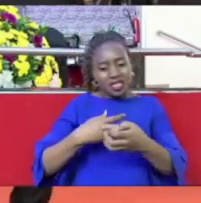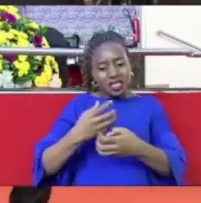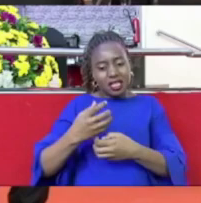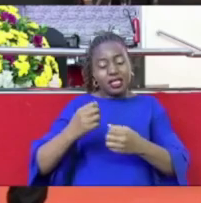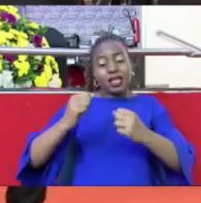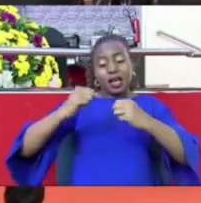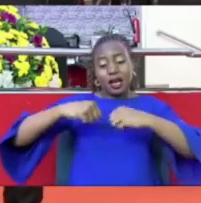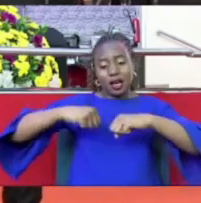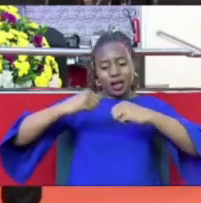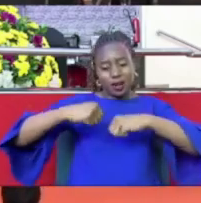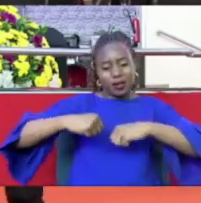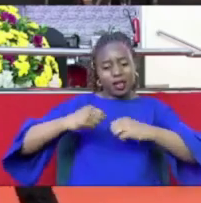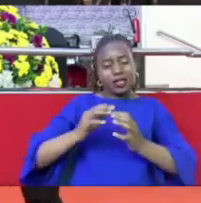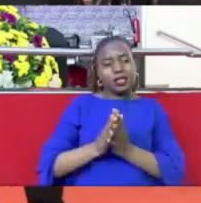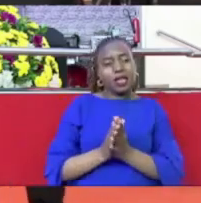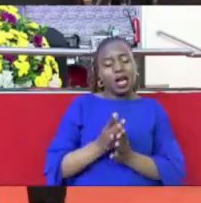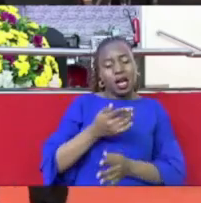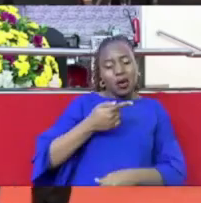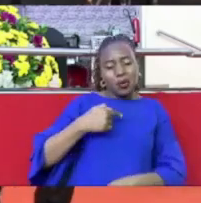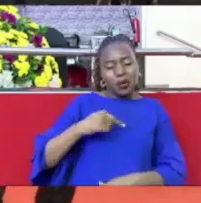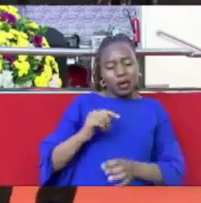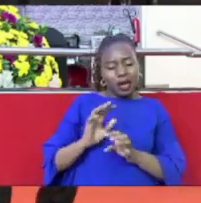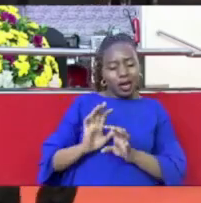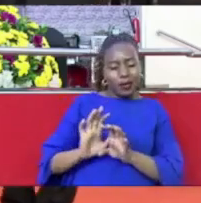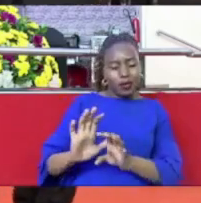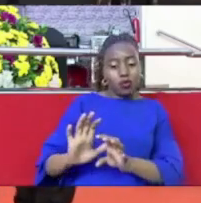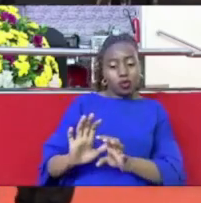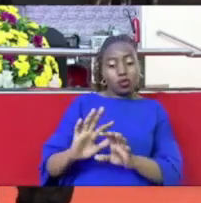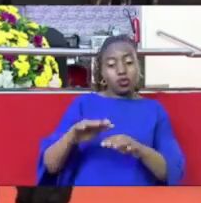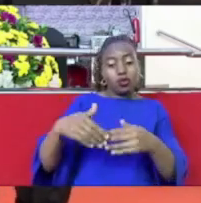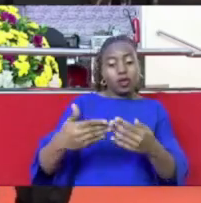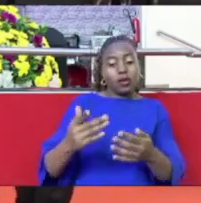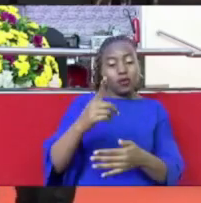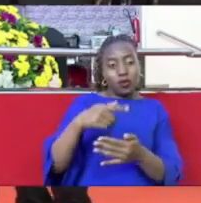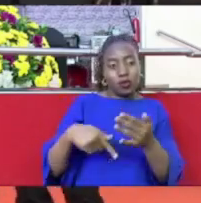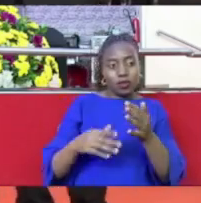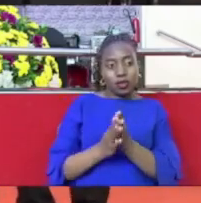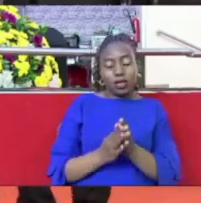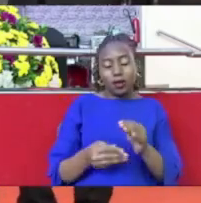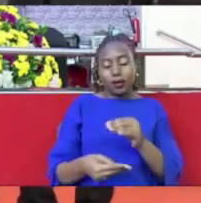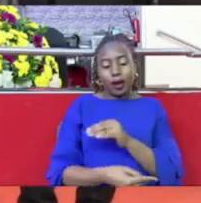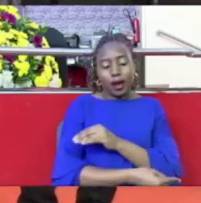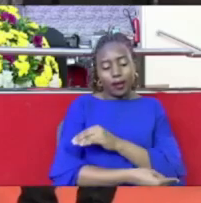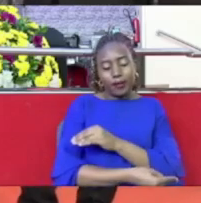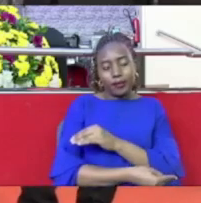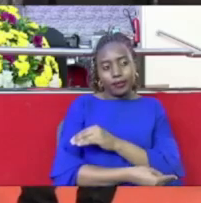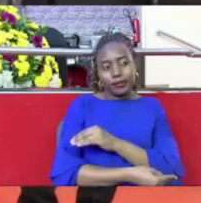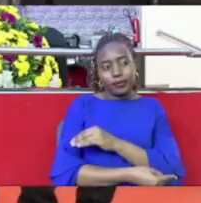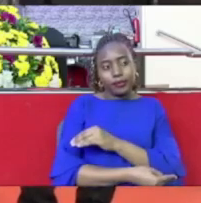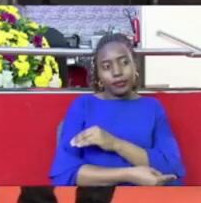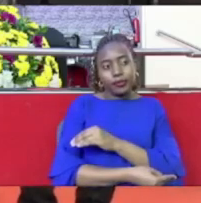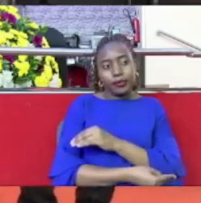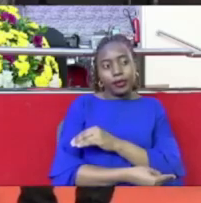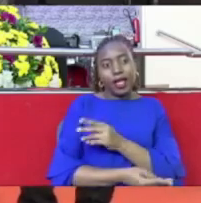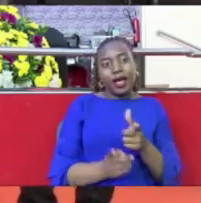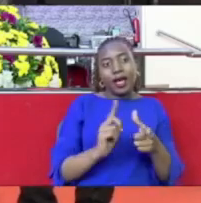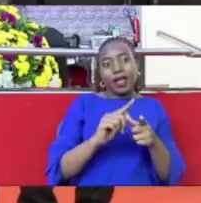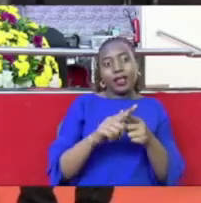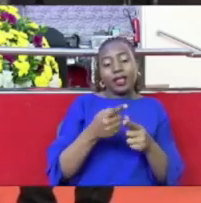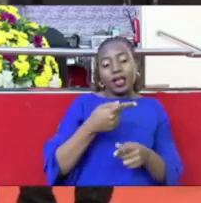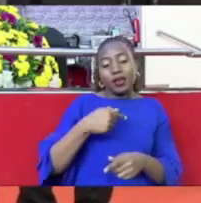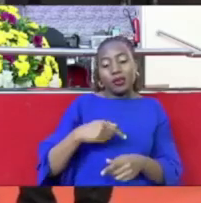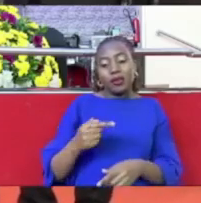to a corner to give bribe. Alafu tunasukumwa ili tutoe hongo. And we come testifying the way God has given